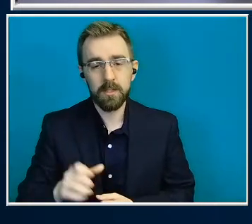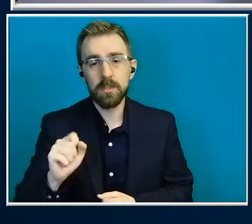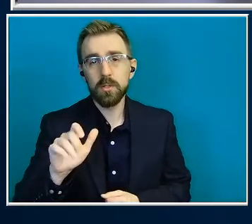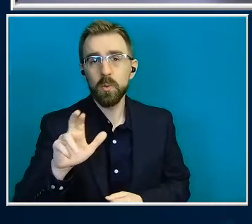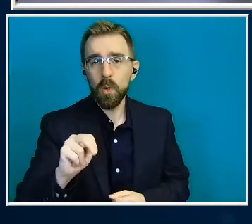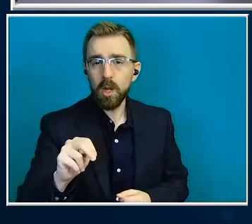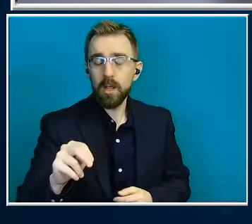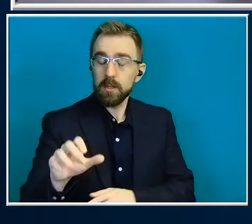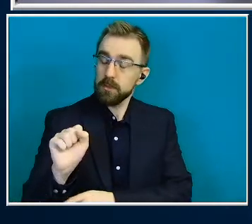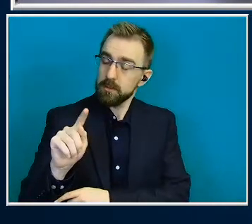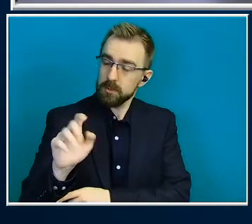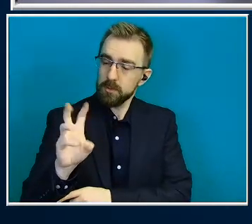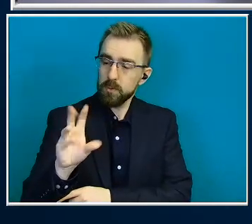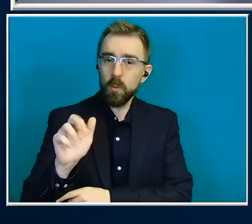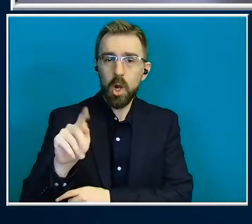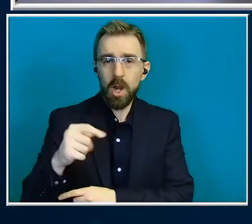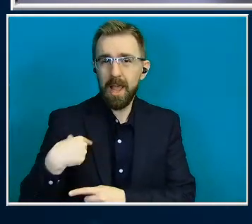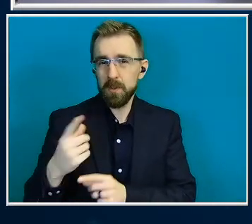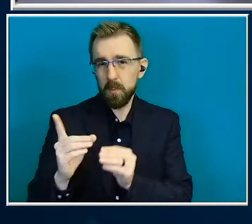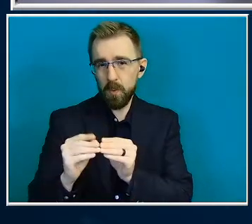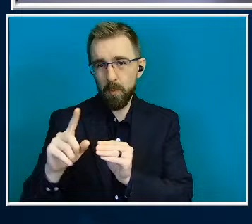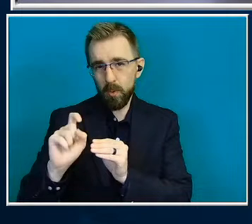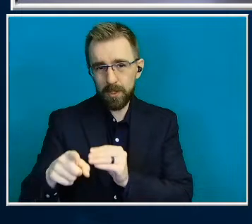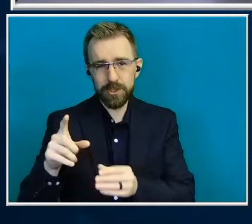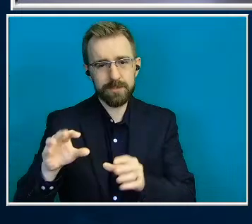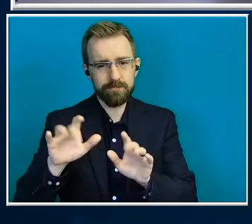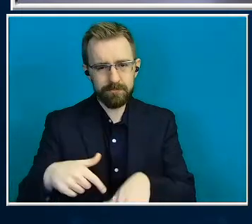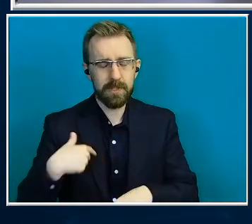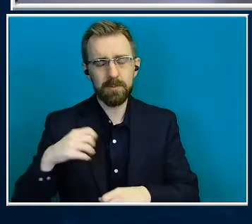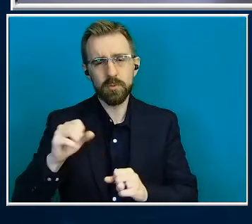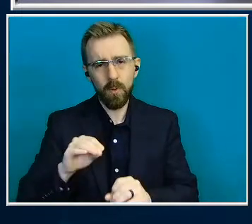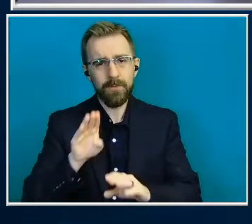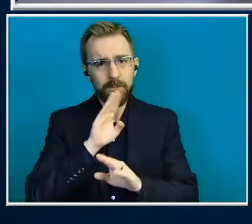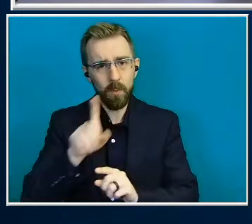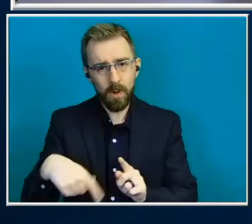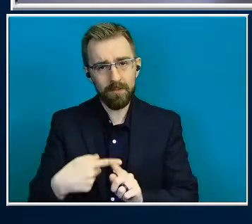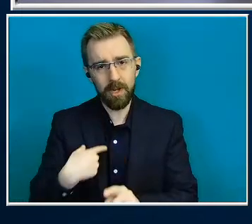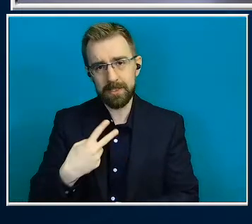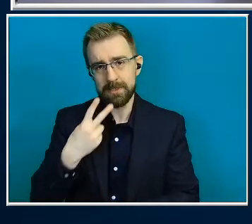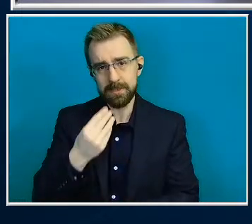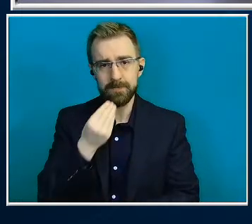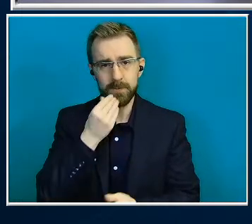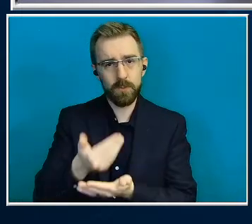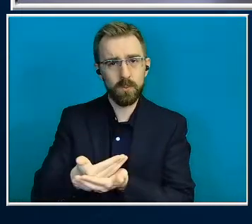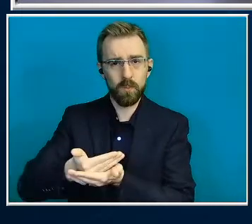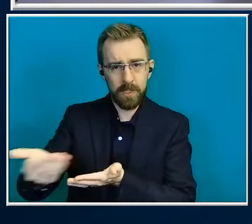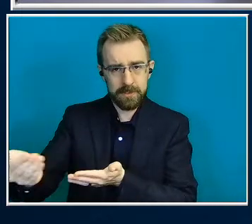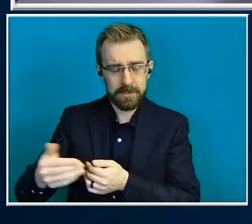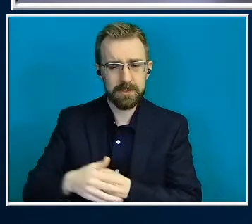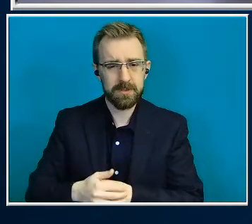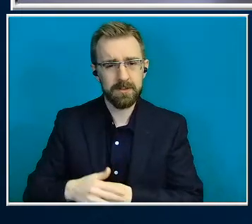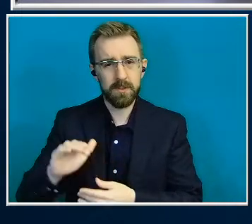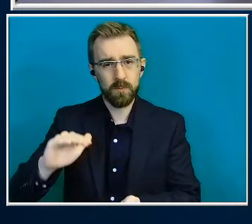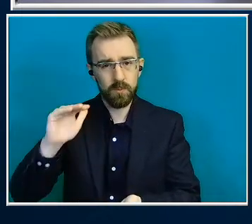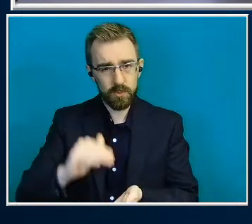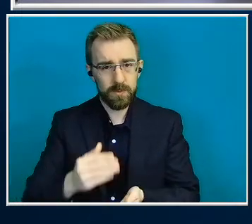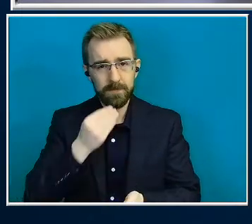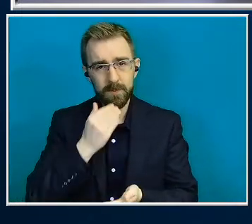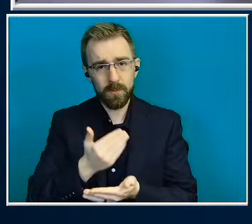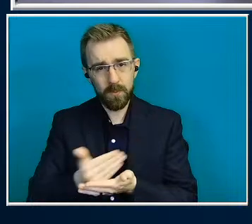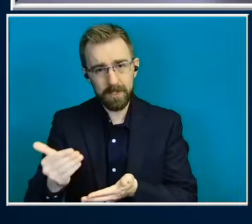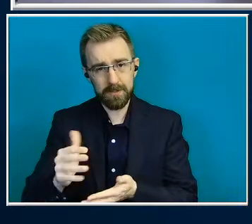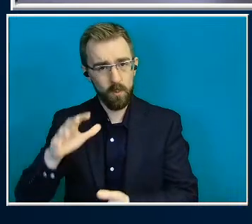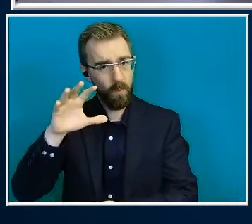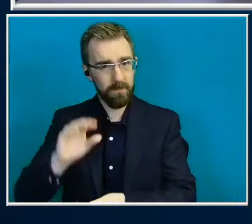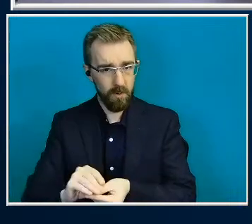Stuart writes, I'm so frustrated when I see food being wasted. Does reducing food waste overall help with